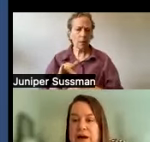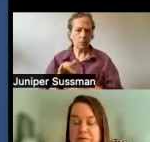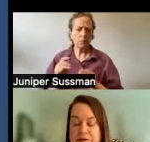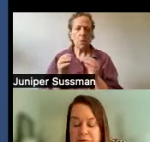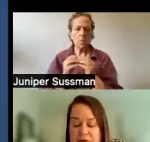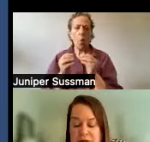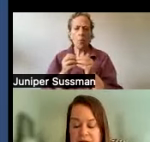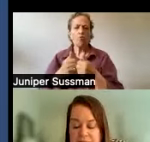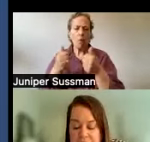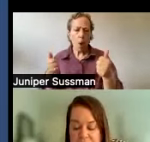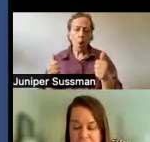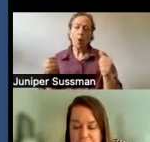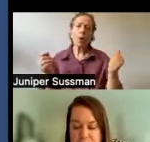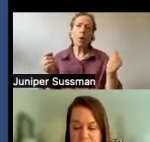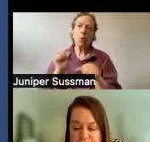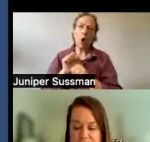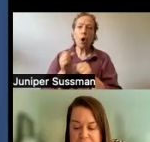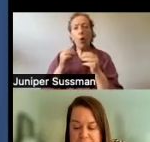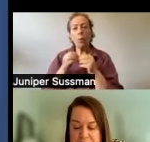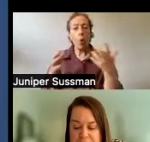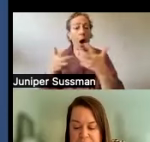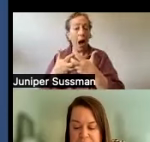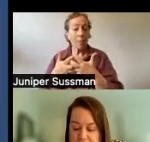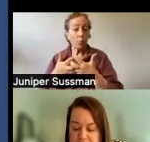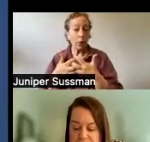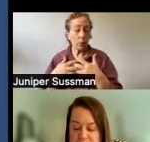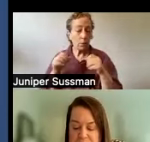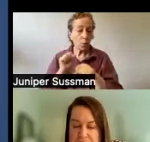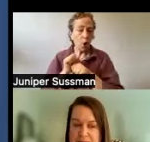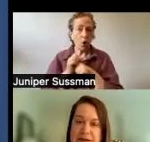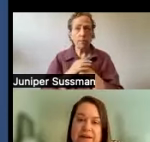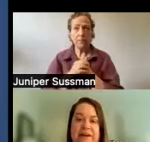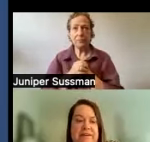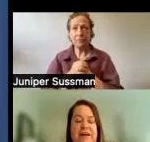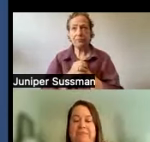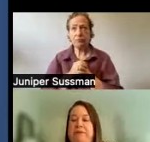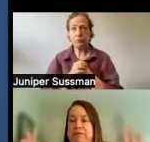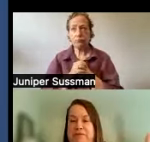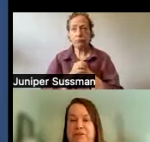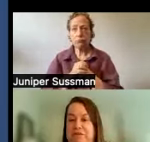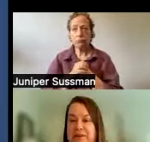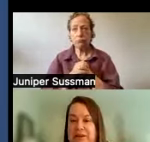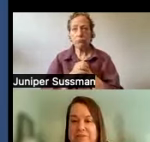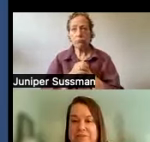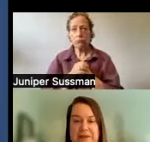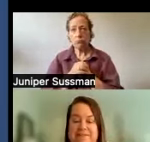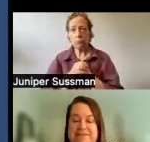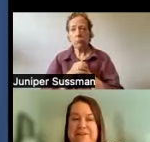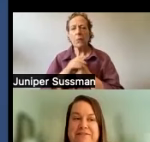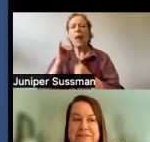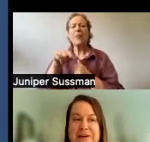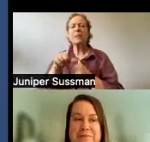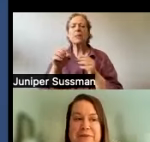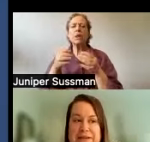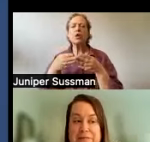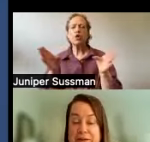more hybrid work. What role do you think that, or sort of and I'm going to put this generally, you don't